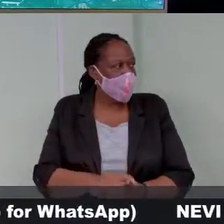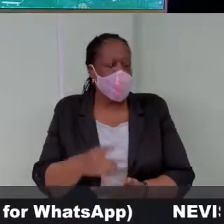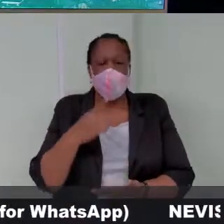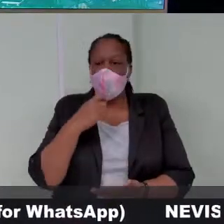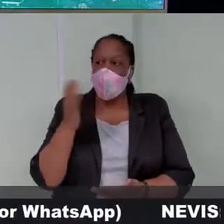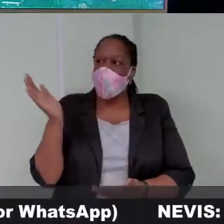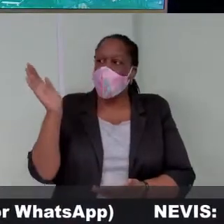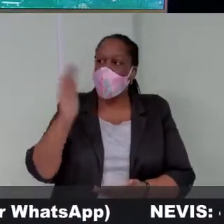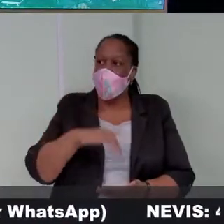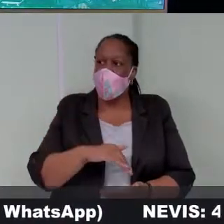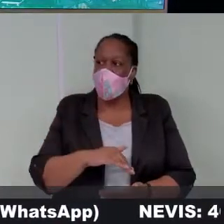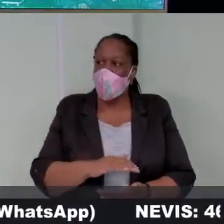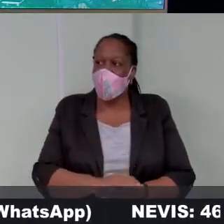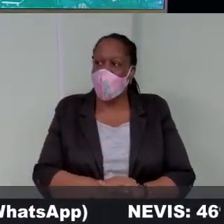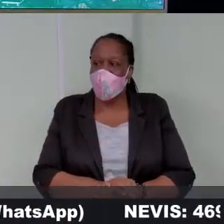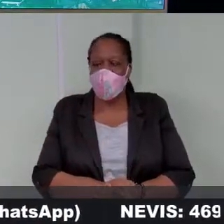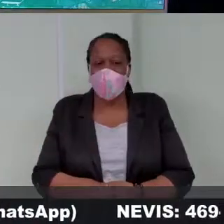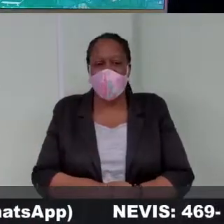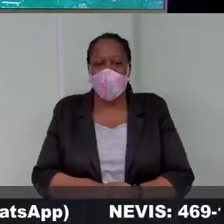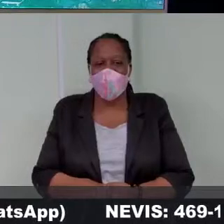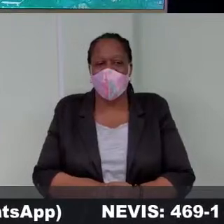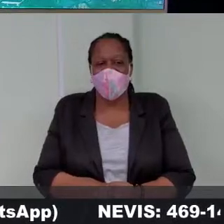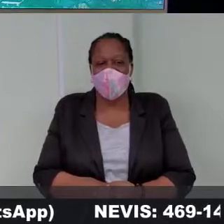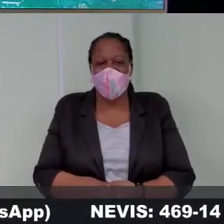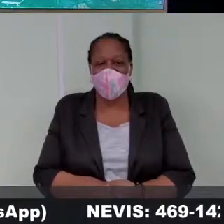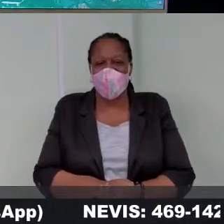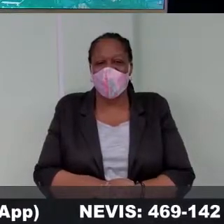you're pole behind there.